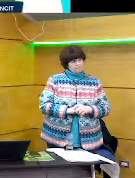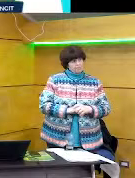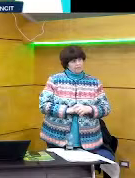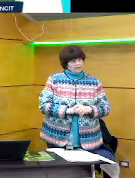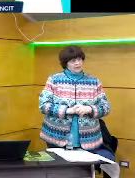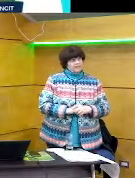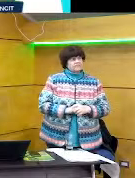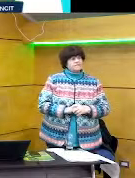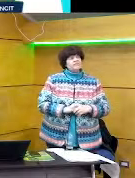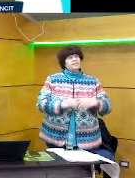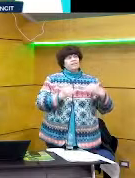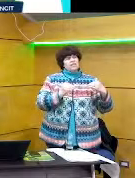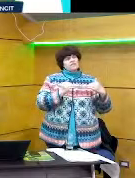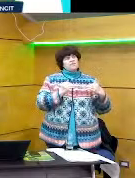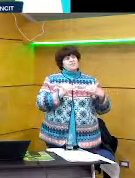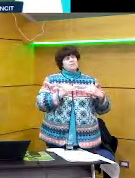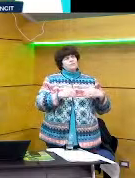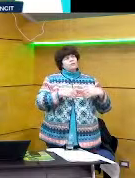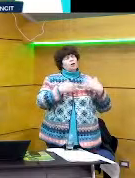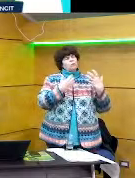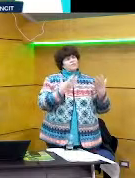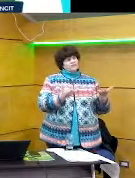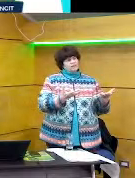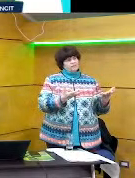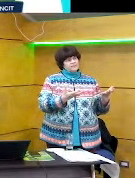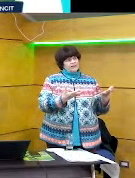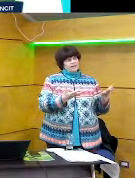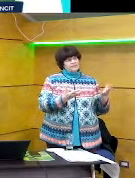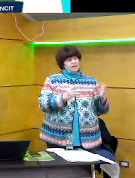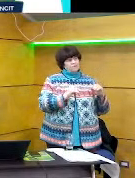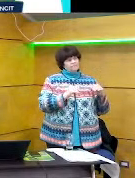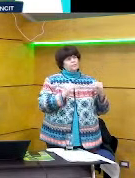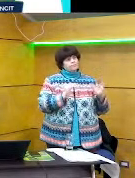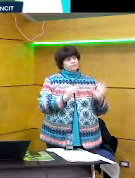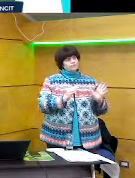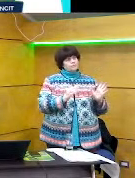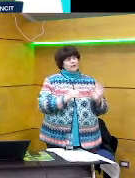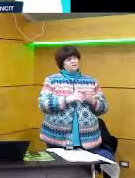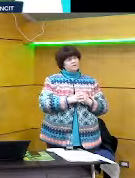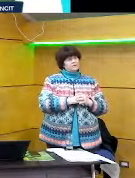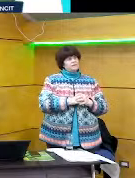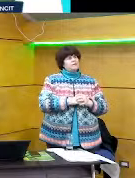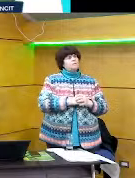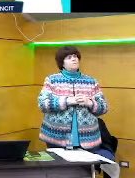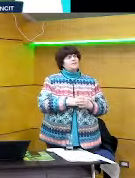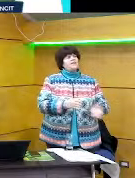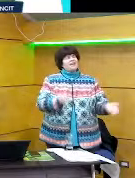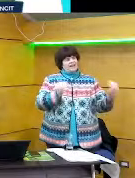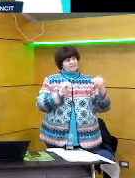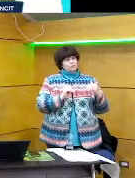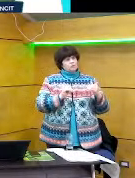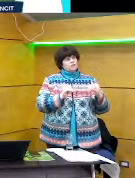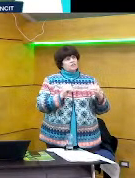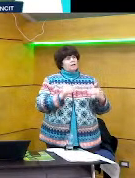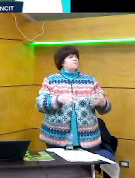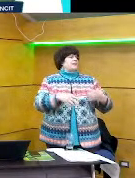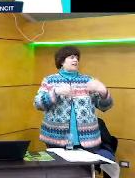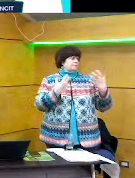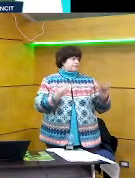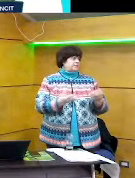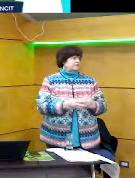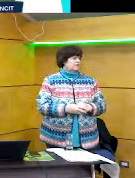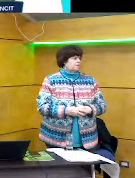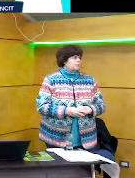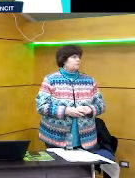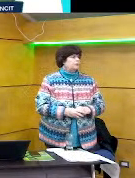day. As I said, the theme is always announced ahead of time for the first round, but then at the workshop, they